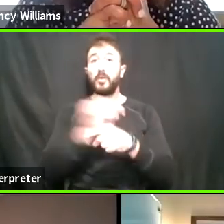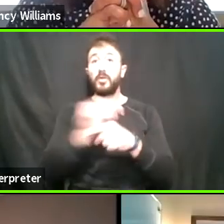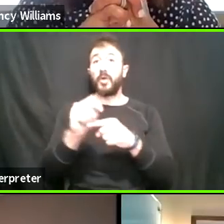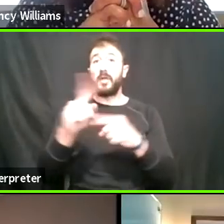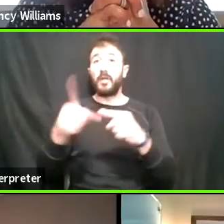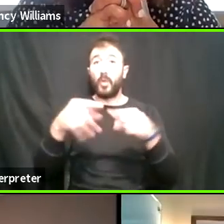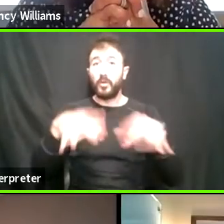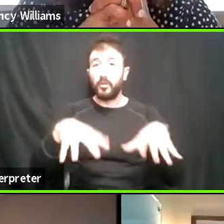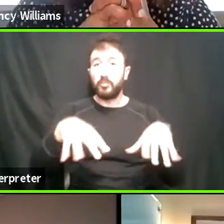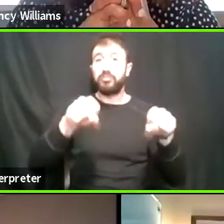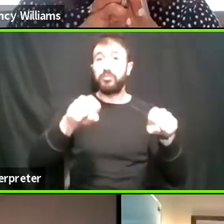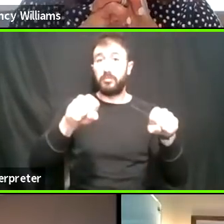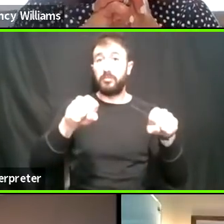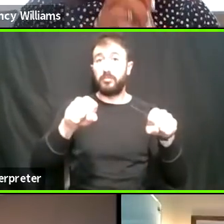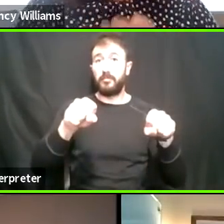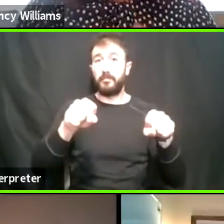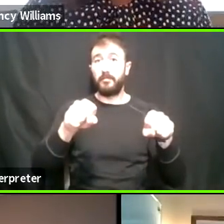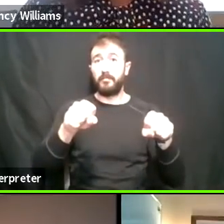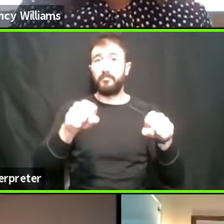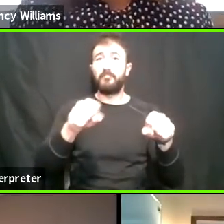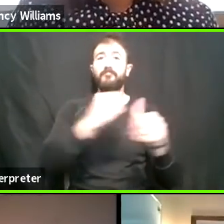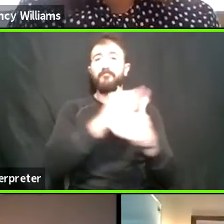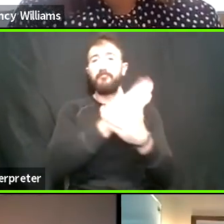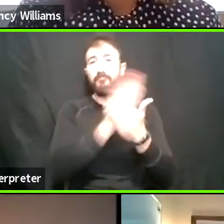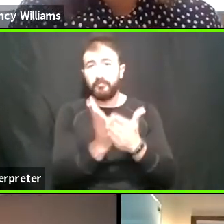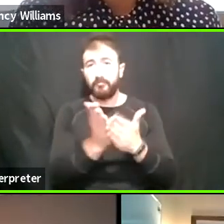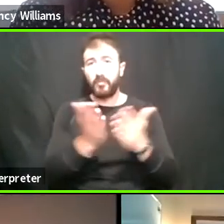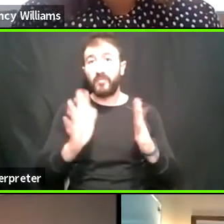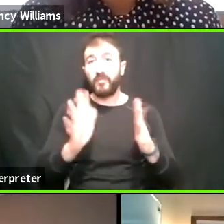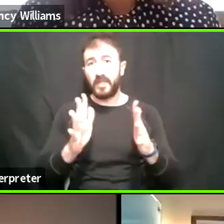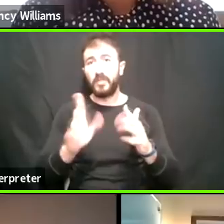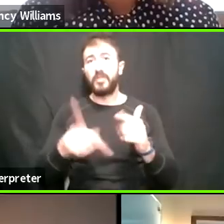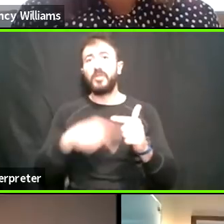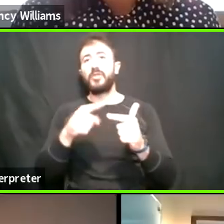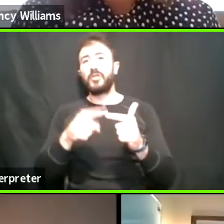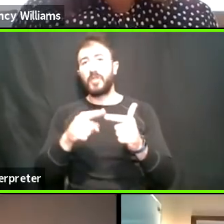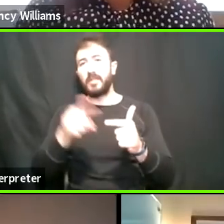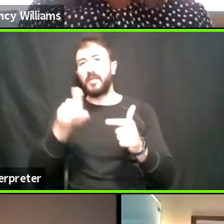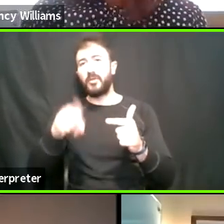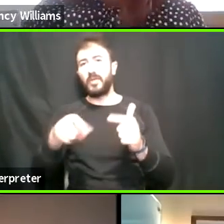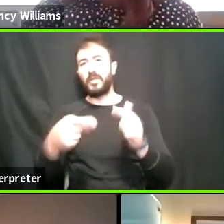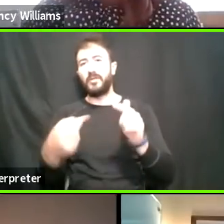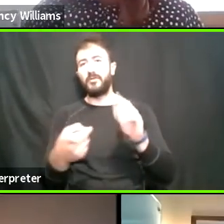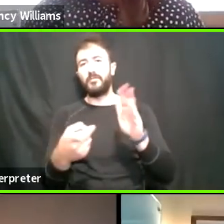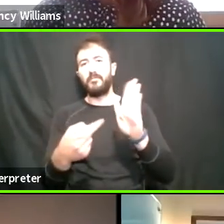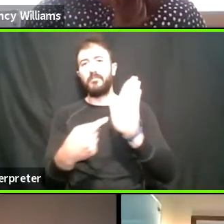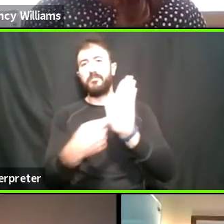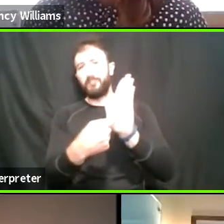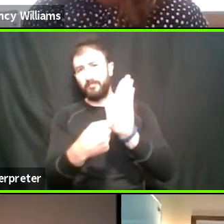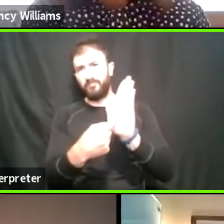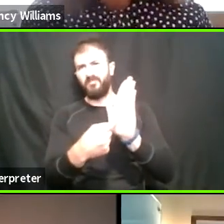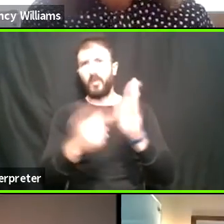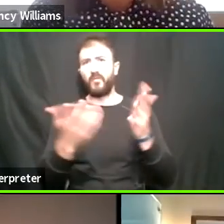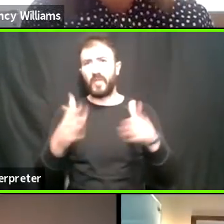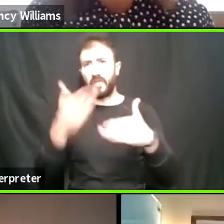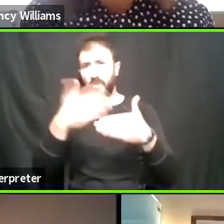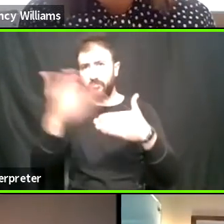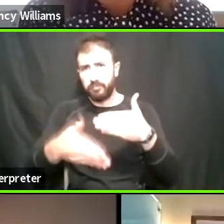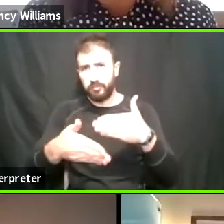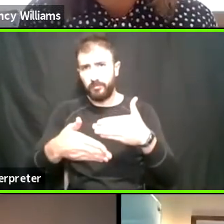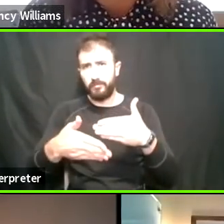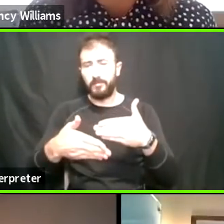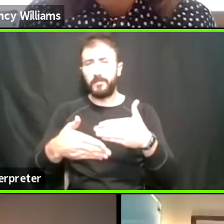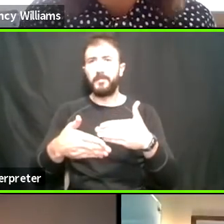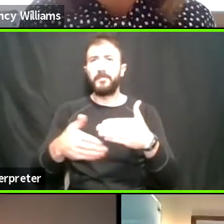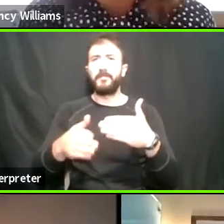verify completion of the training, and you'll be asked for a class ID number and a class name, and